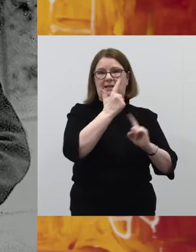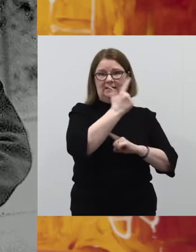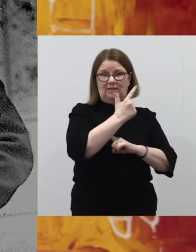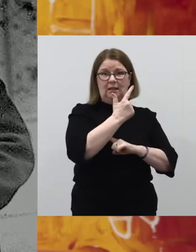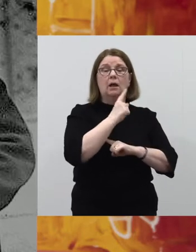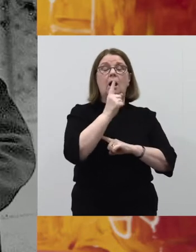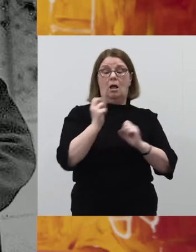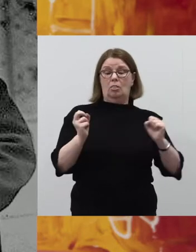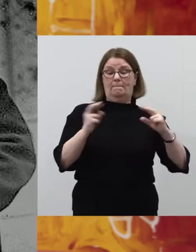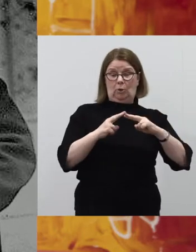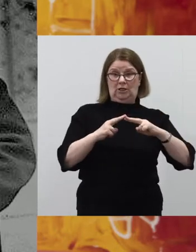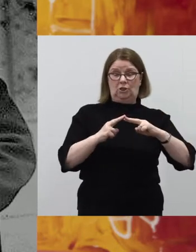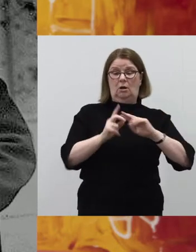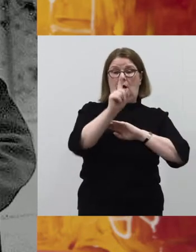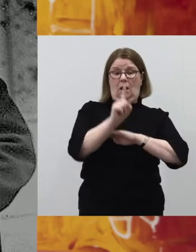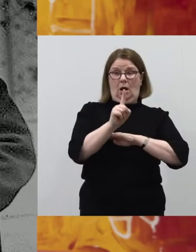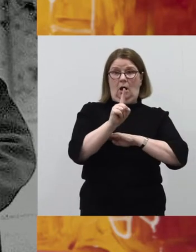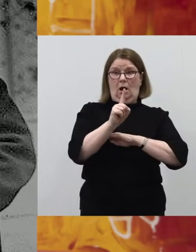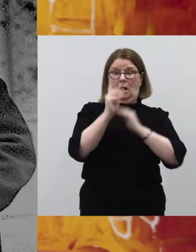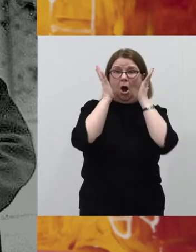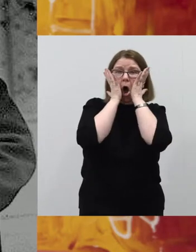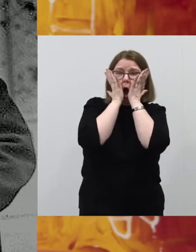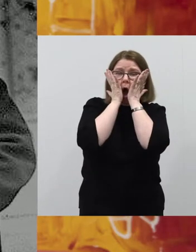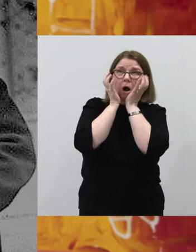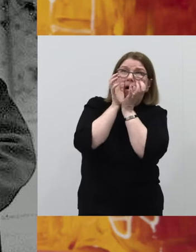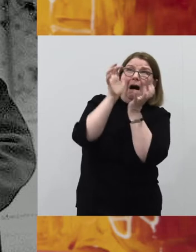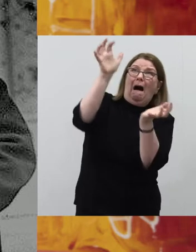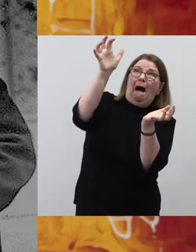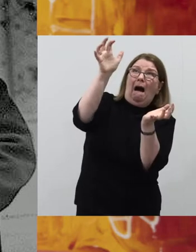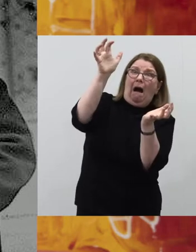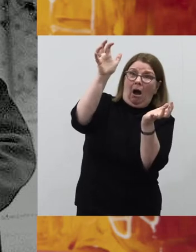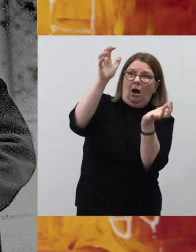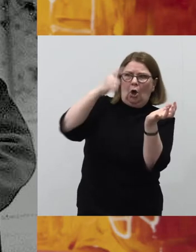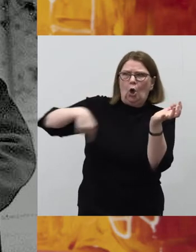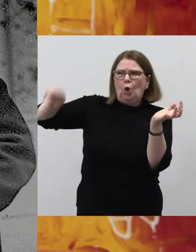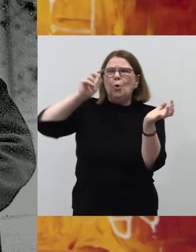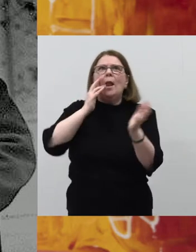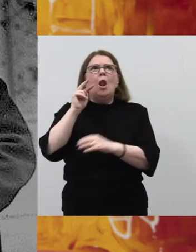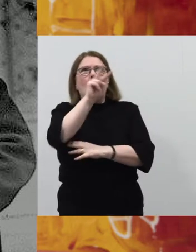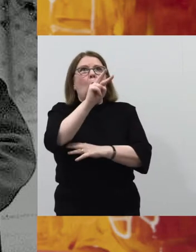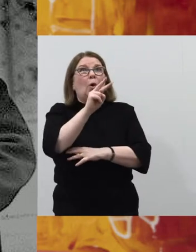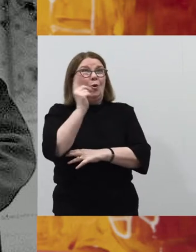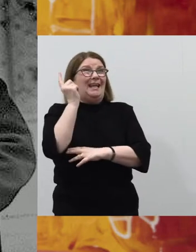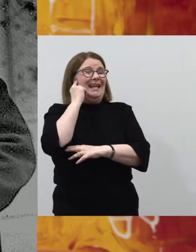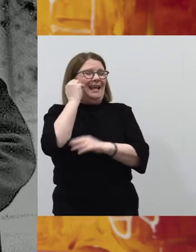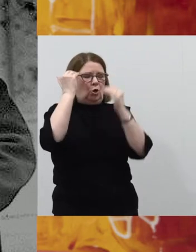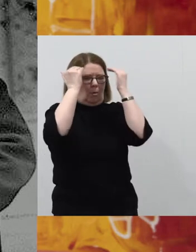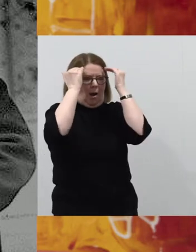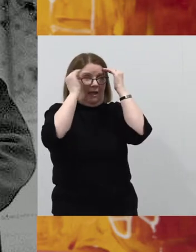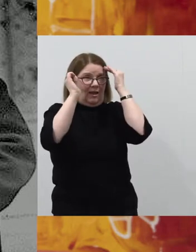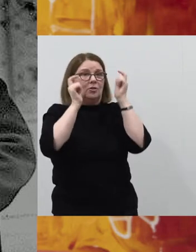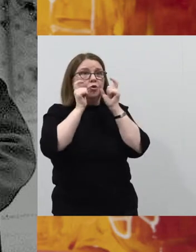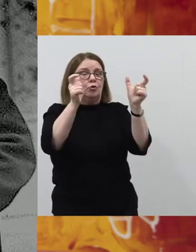depressive state is, in a biological sense, an alert sensitive warning system that reacts strongly and swiftly.